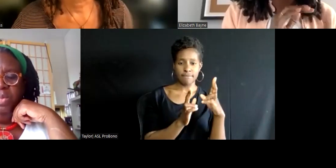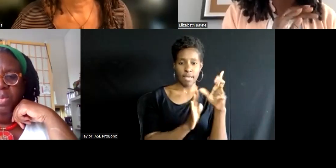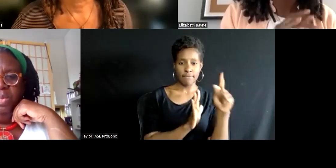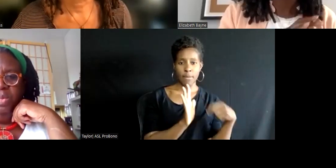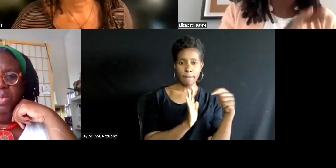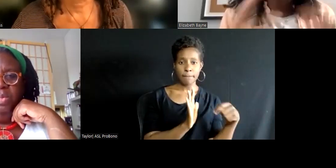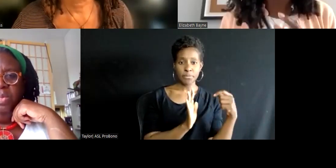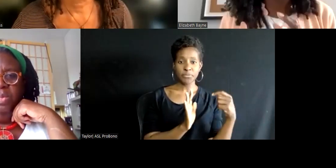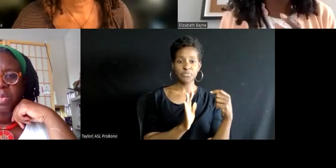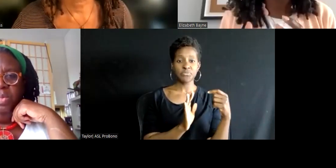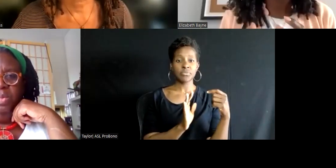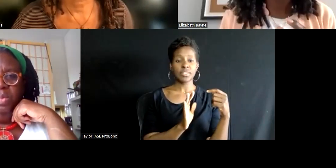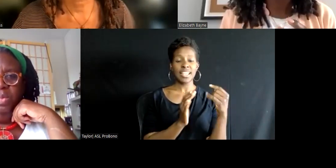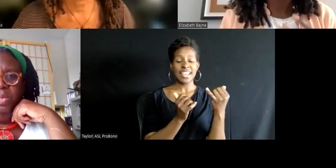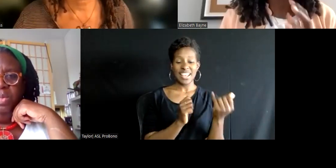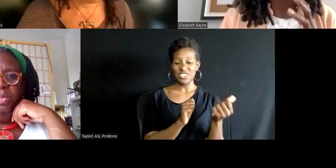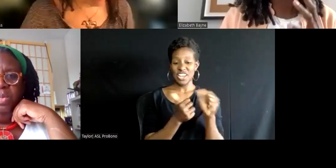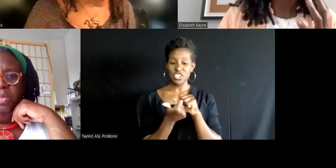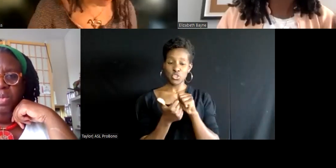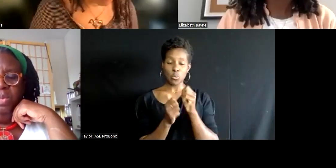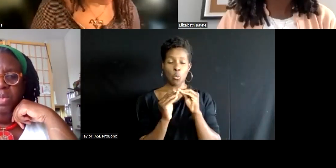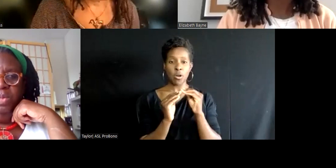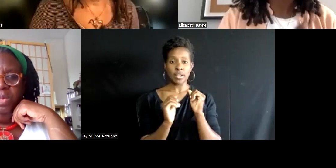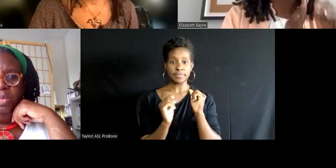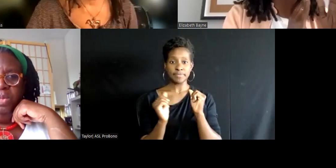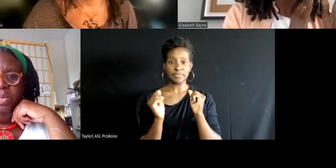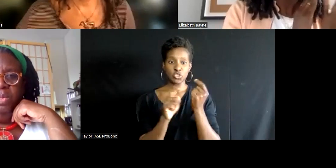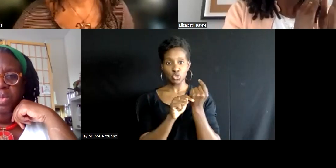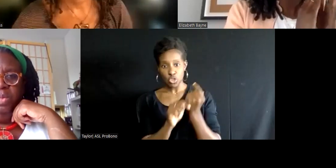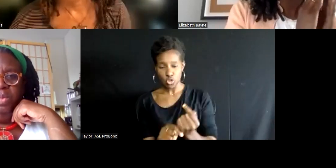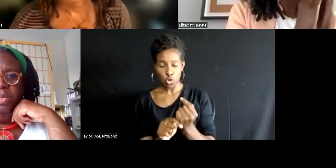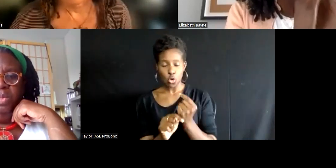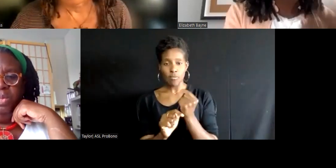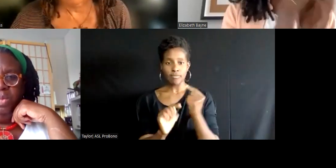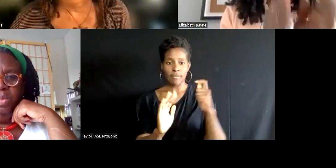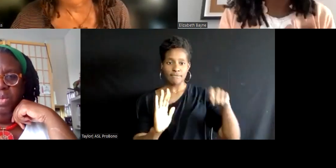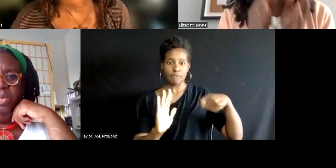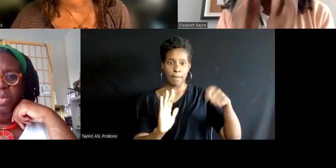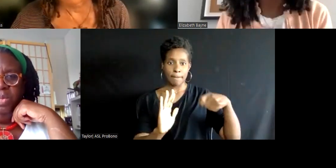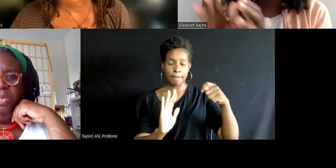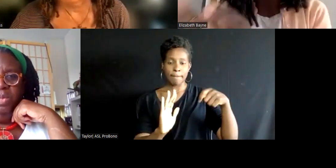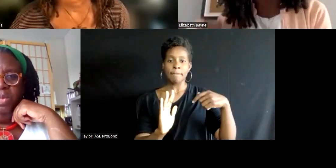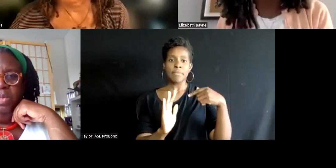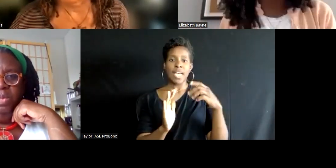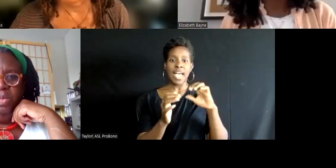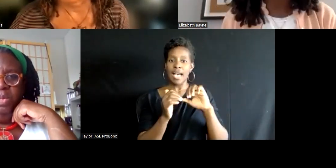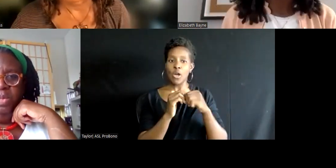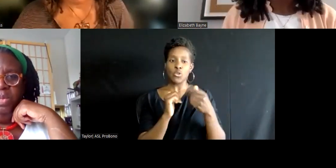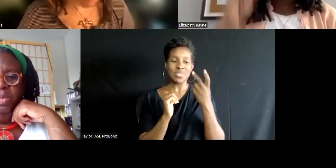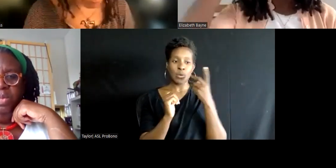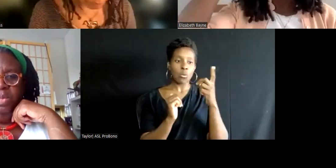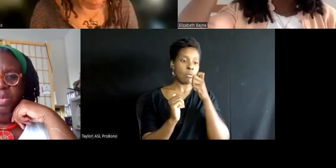have since done a theatrical cut of the film that's a little bit more traditional, where you cut back and forth to their different